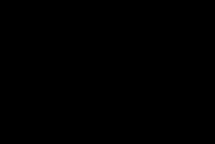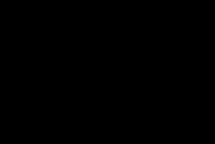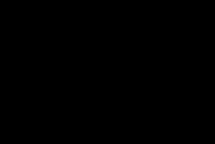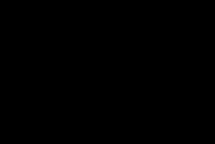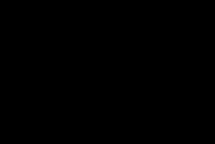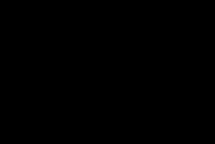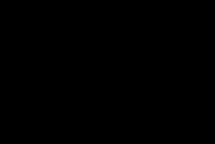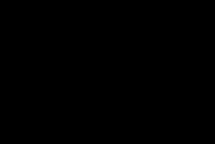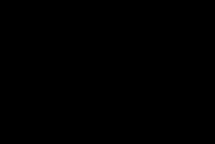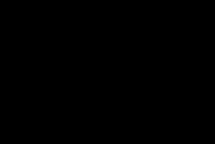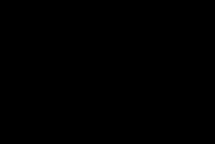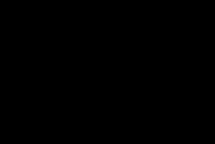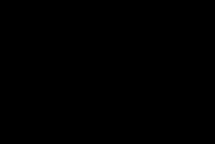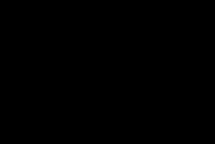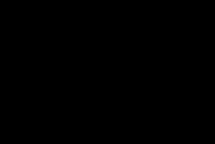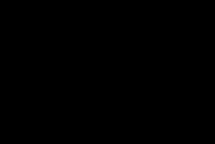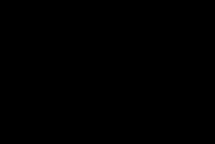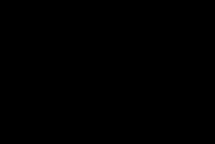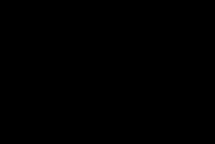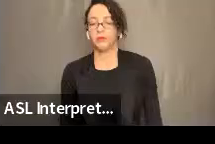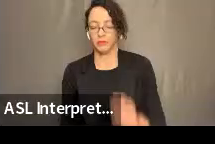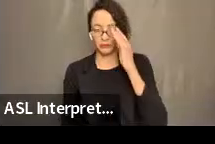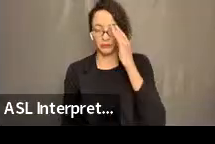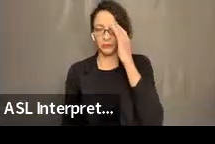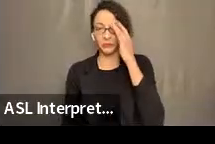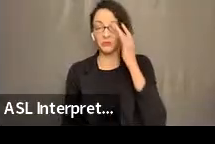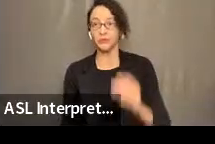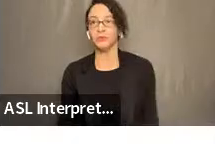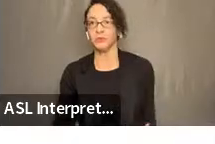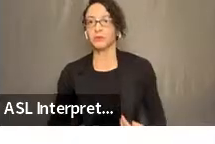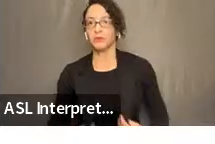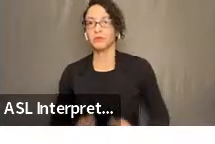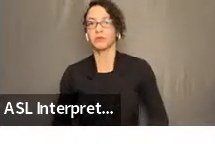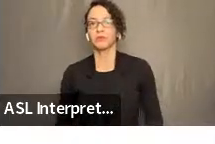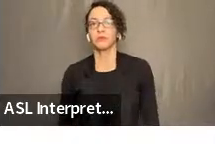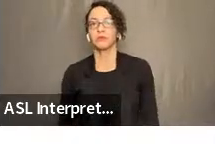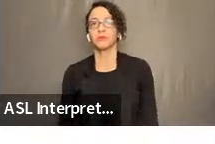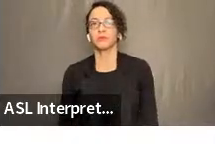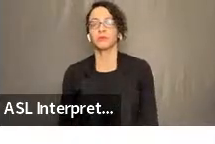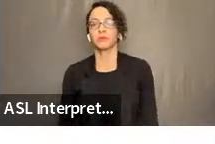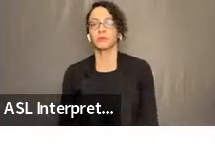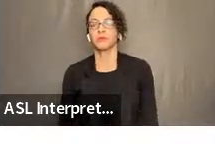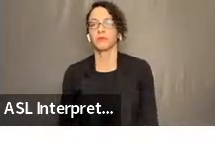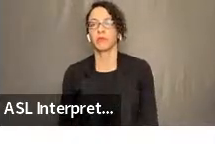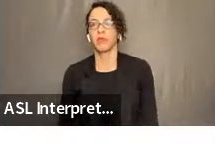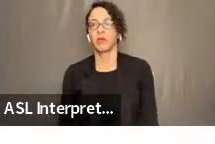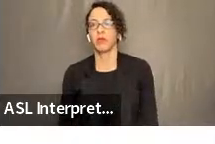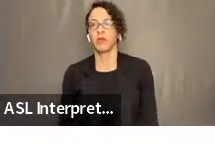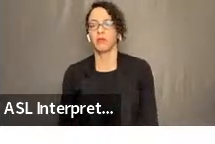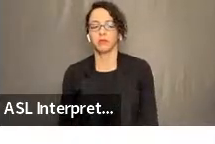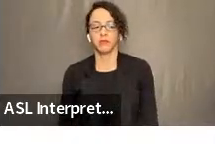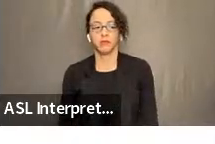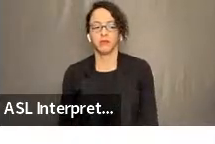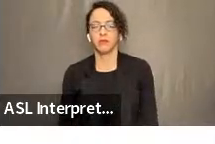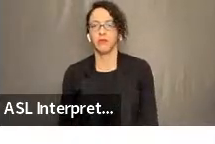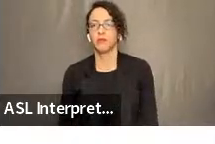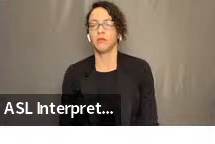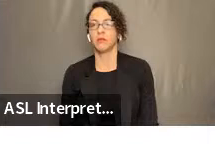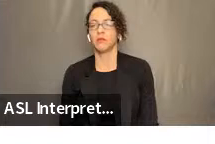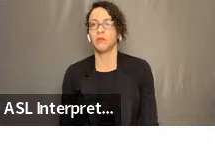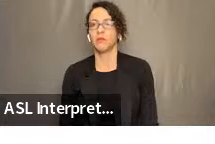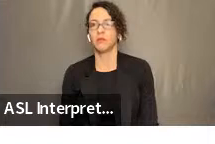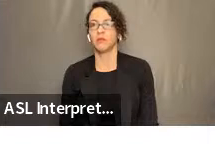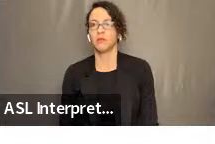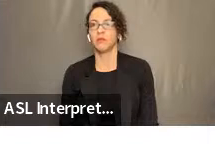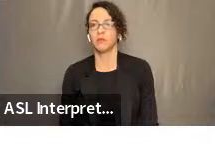Okay. All right, well, let's go ahead and get started. Hopefully people will join. Vamos